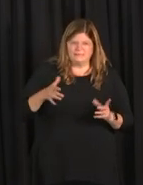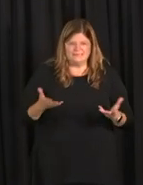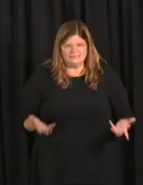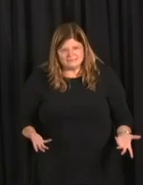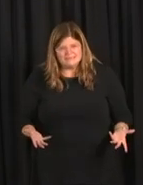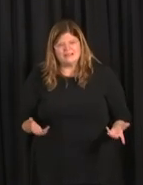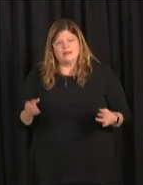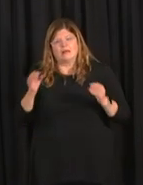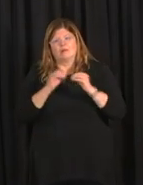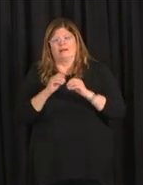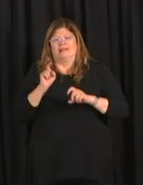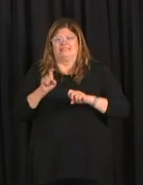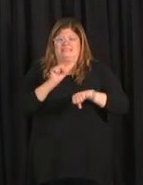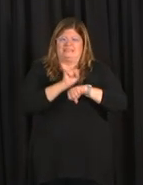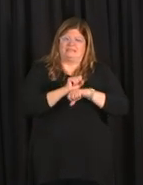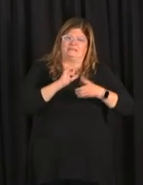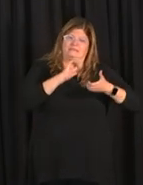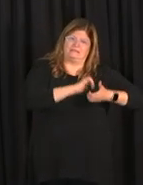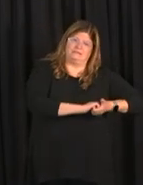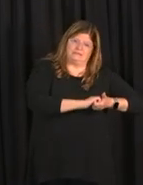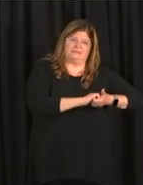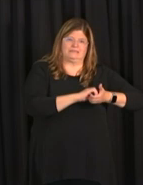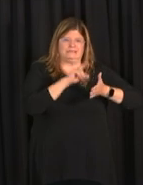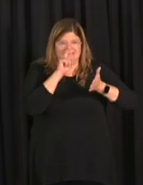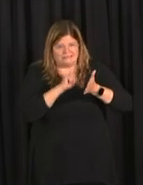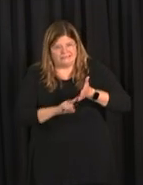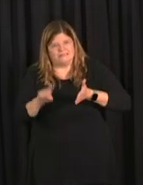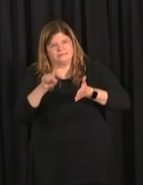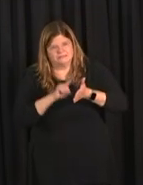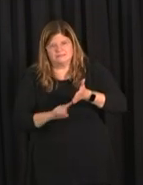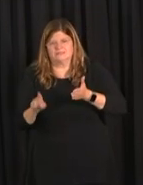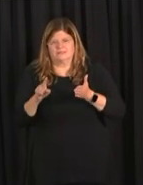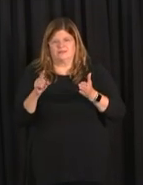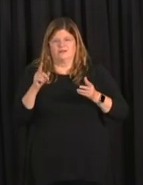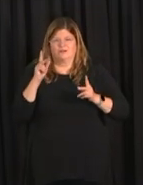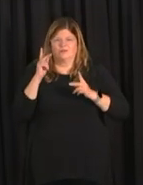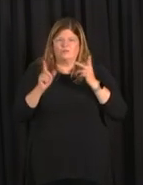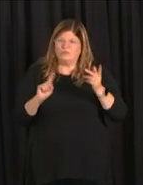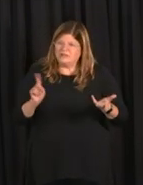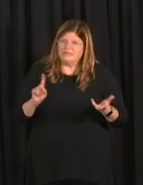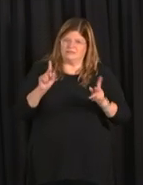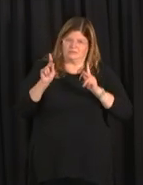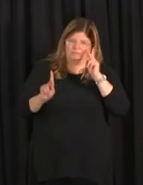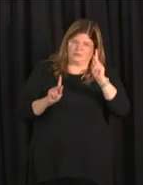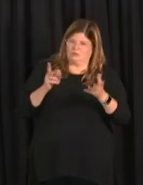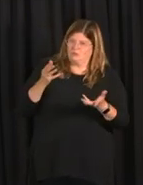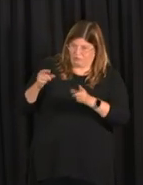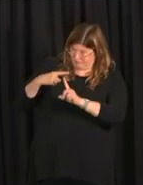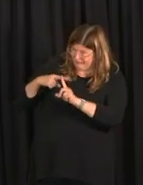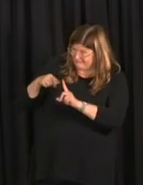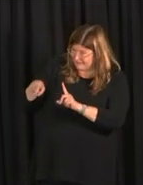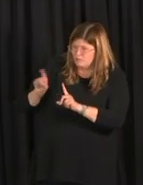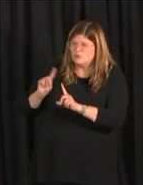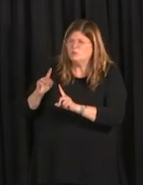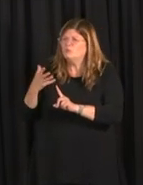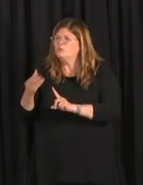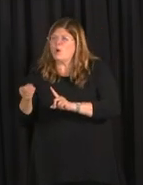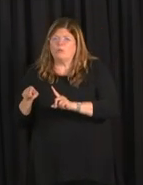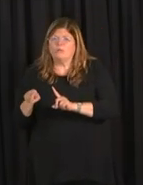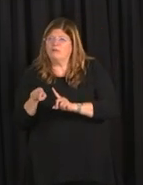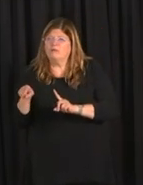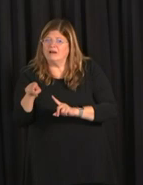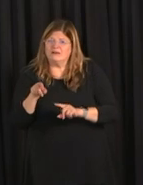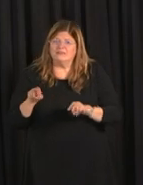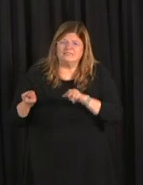work with the community partners who have been resourced to really work to make sure that that information is accurate. On the next